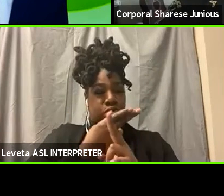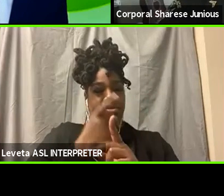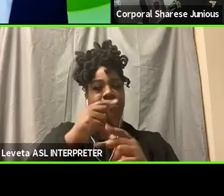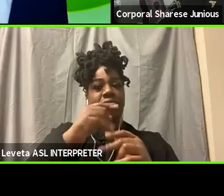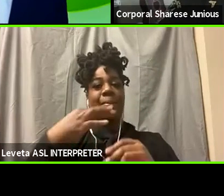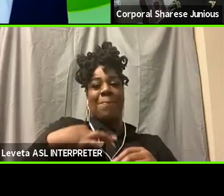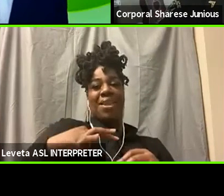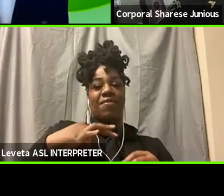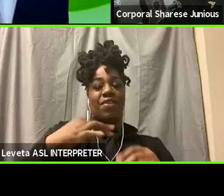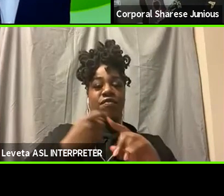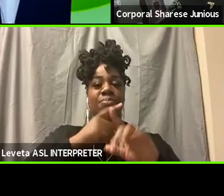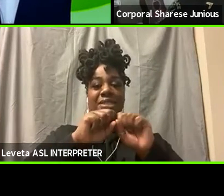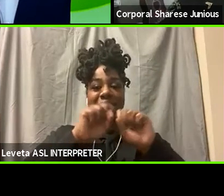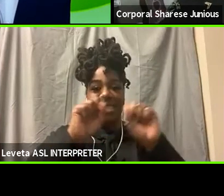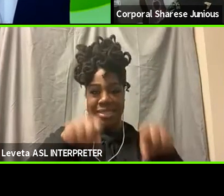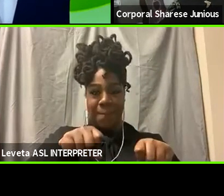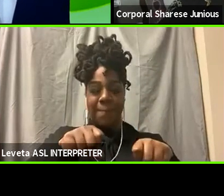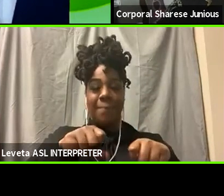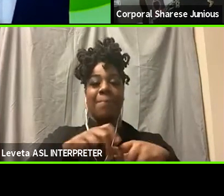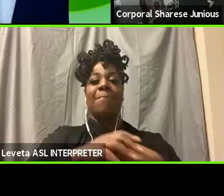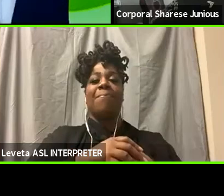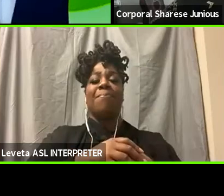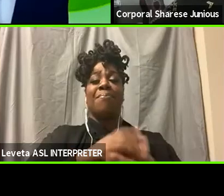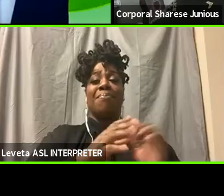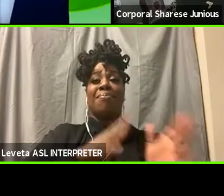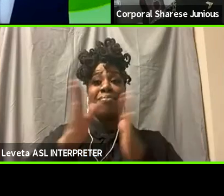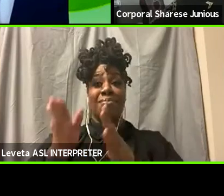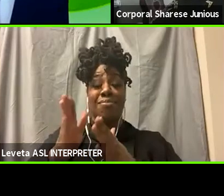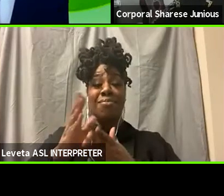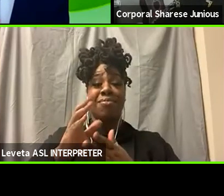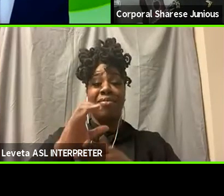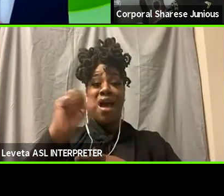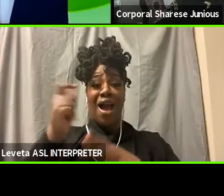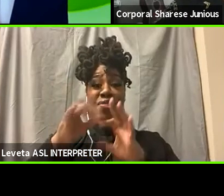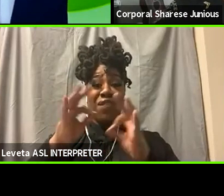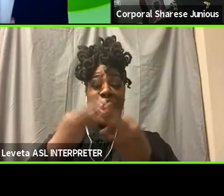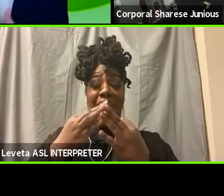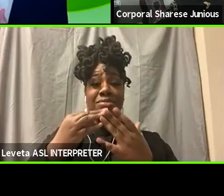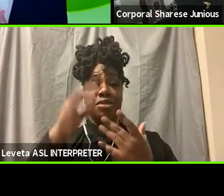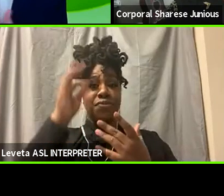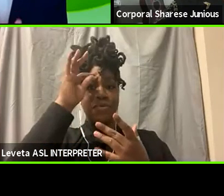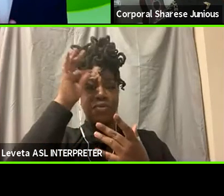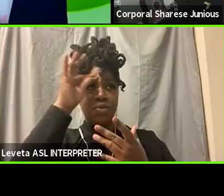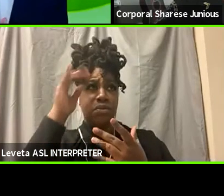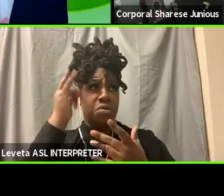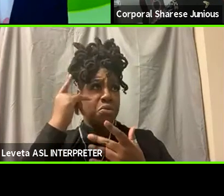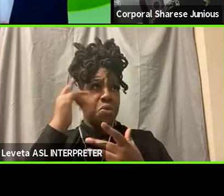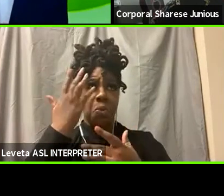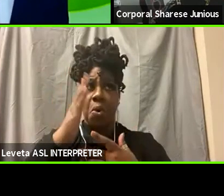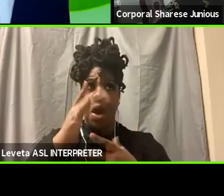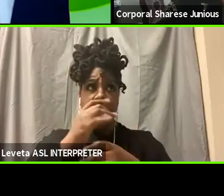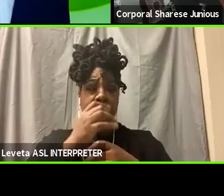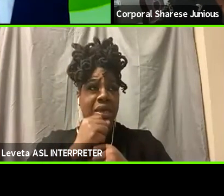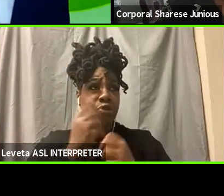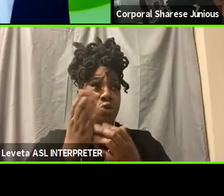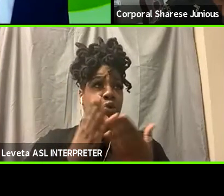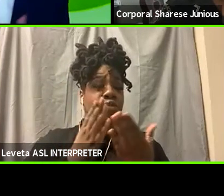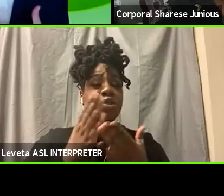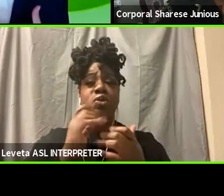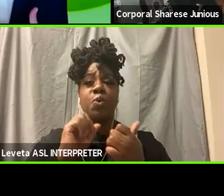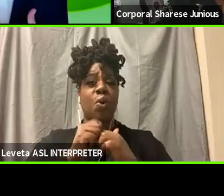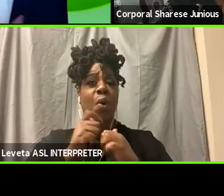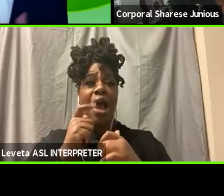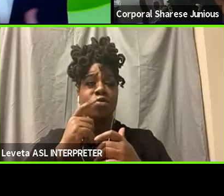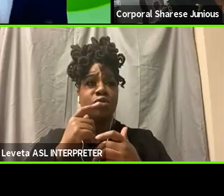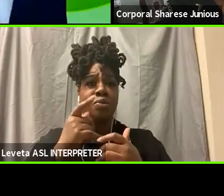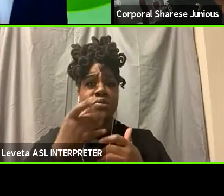can offer. And we have other families and other students who are not getting any of those services or don't know how to take